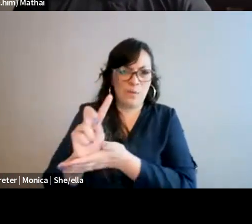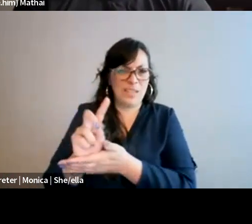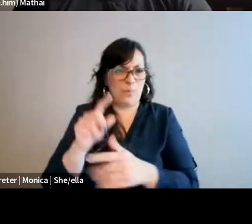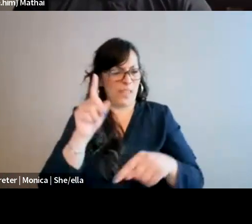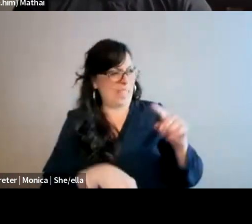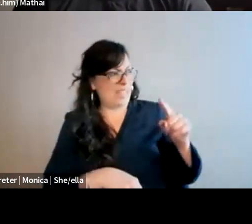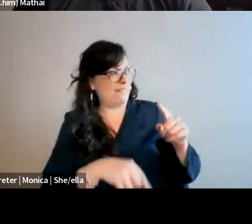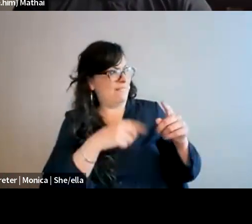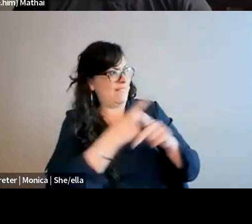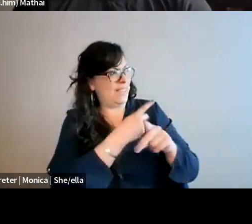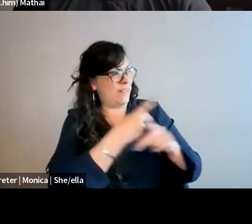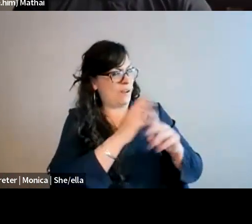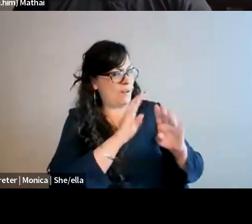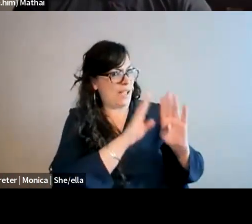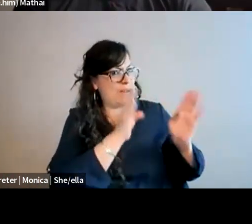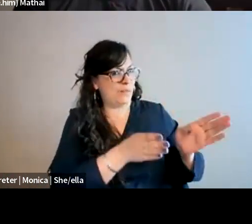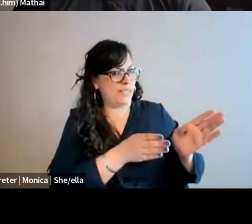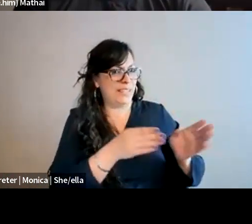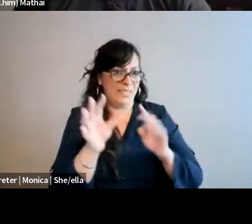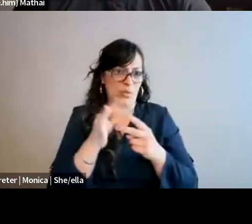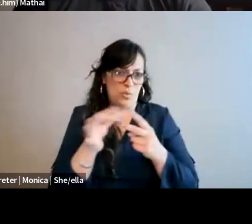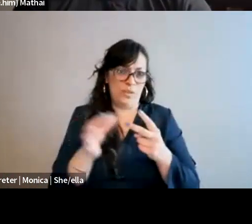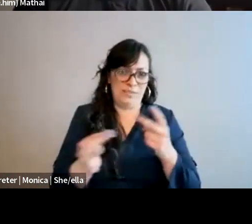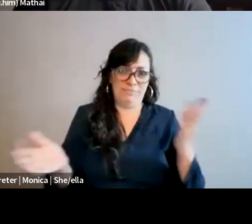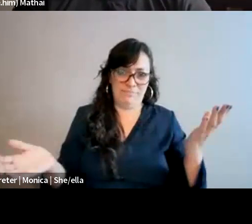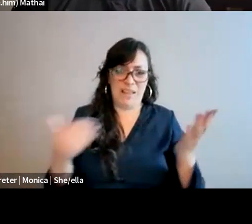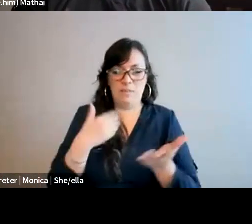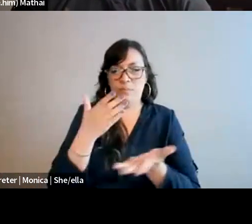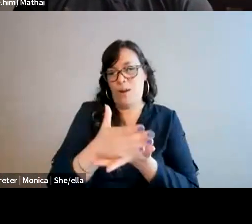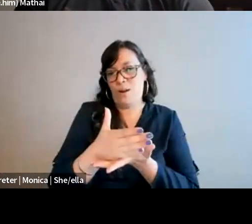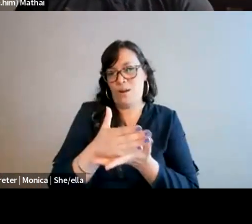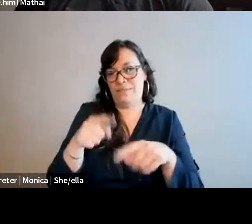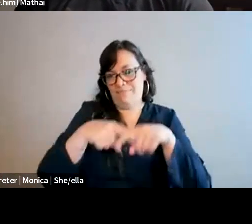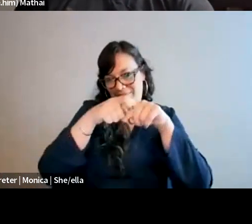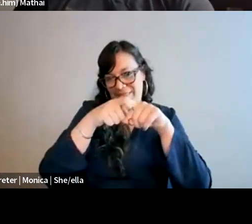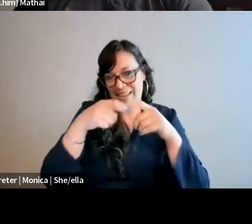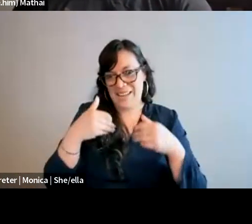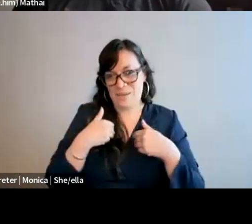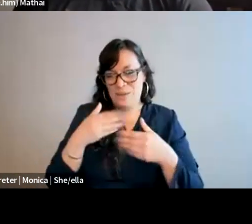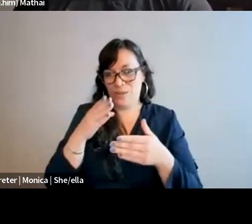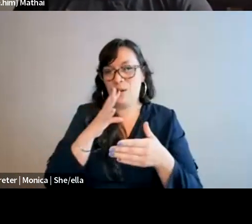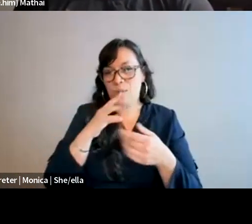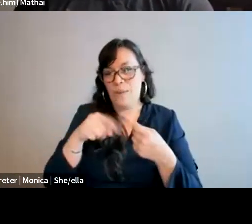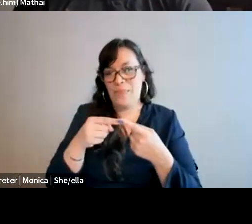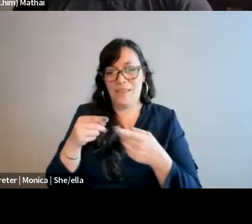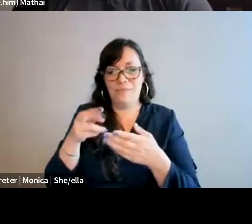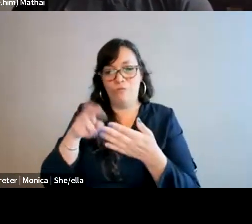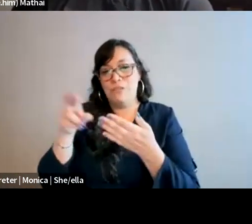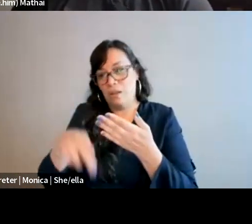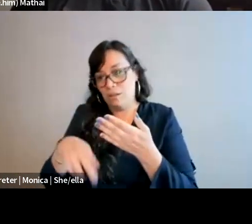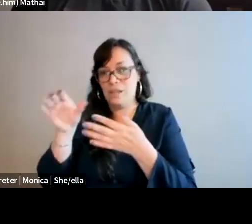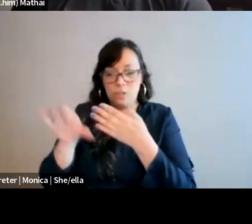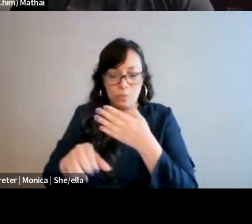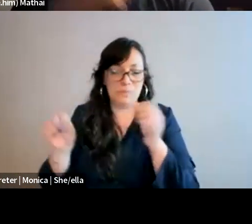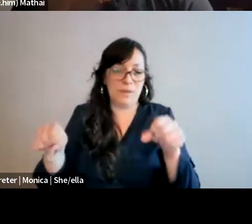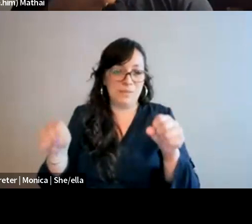it's a choice. So I'm going to pause there, but because I know we want to get to the end of this, but those are the things I just want to